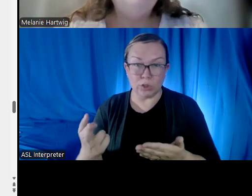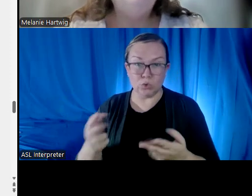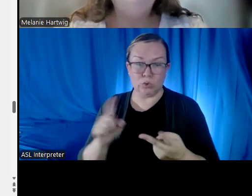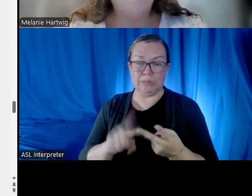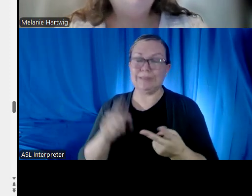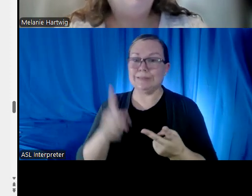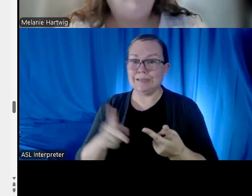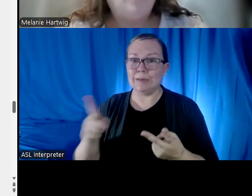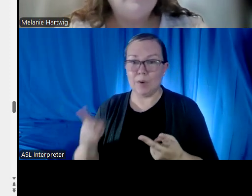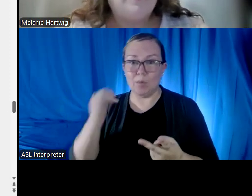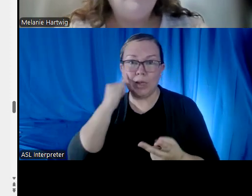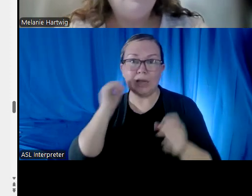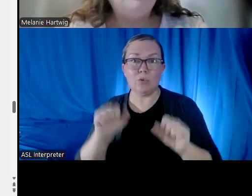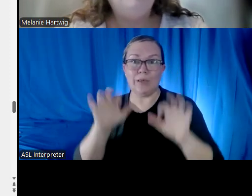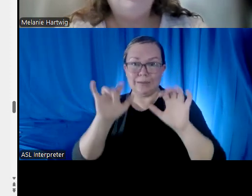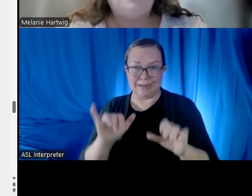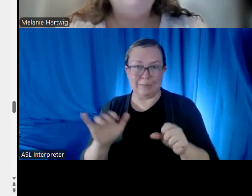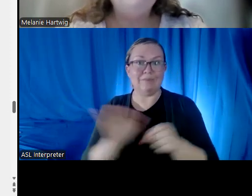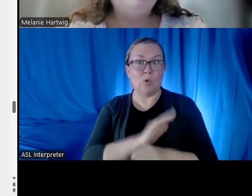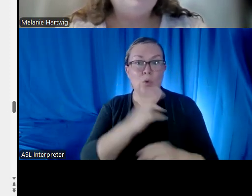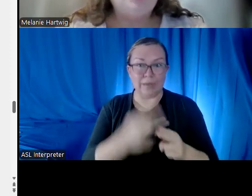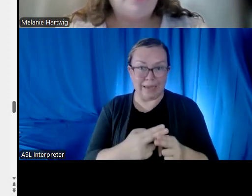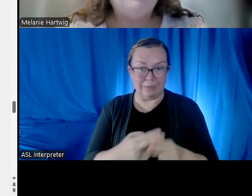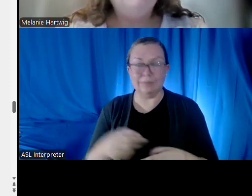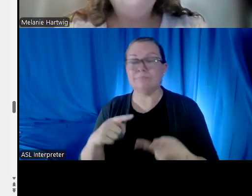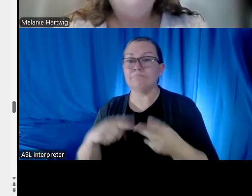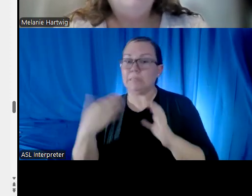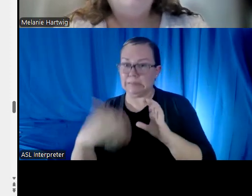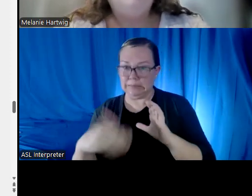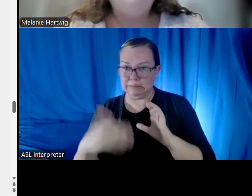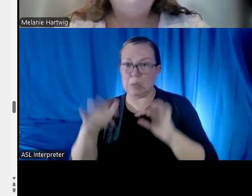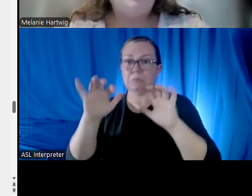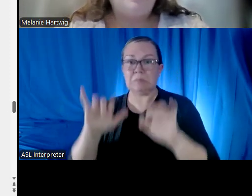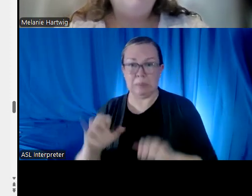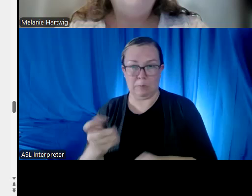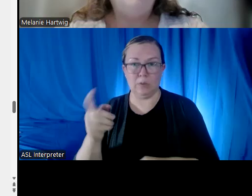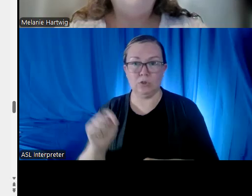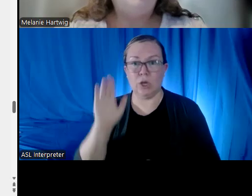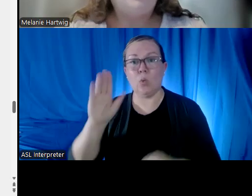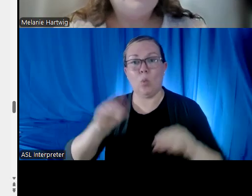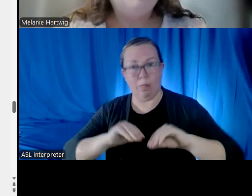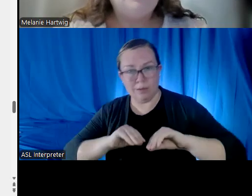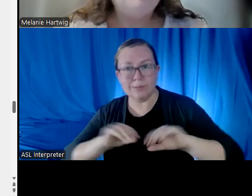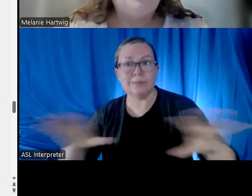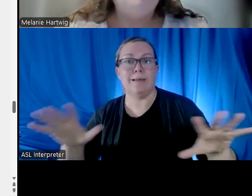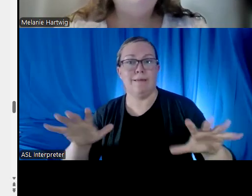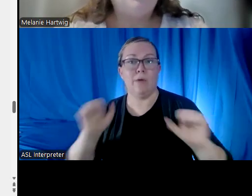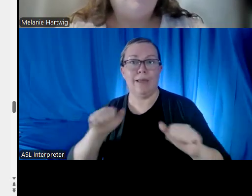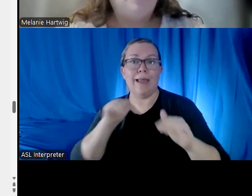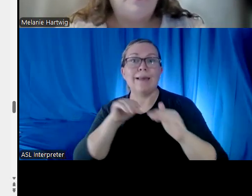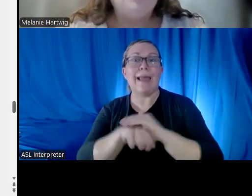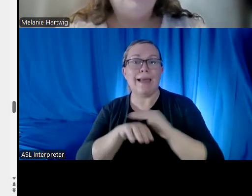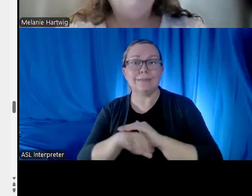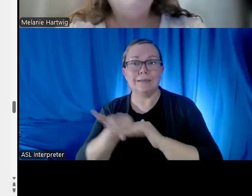PowerPoint, if you can put your full name and email address in the chat, then we will have access to send you